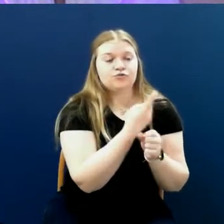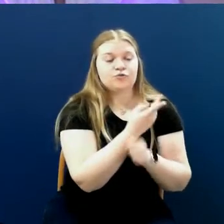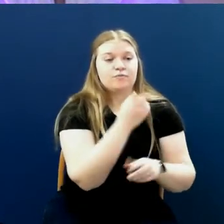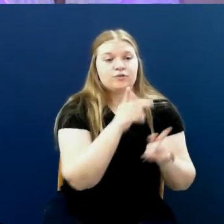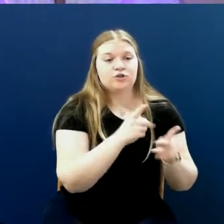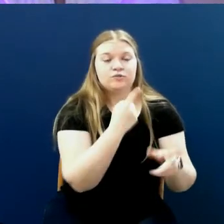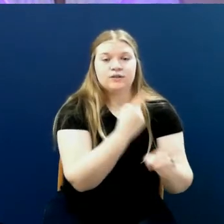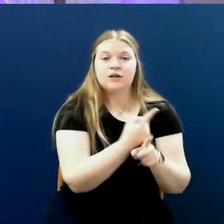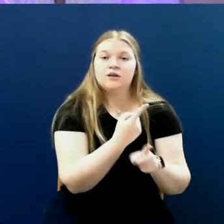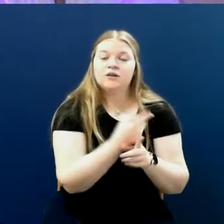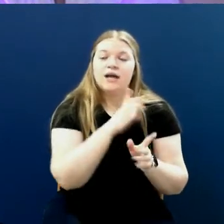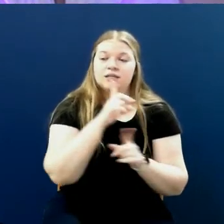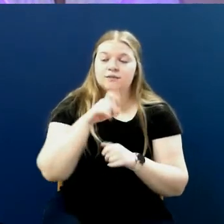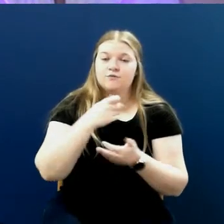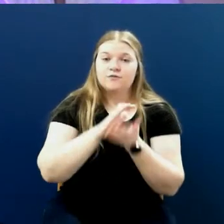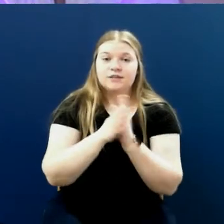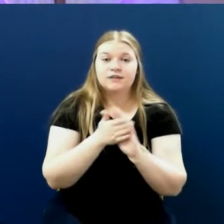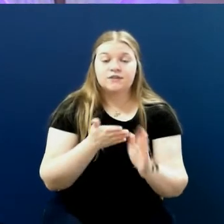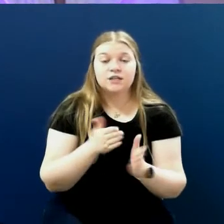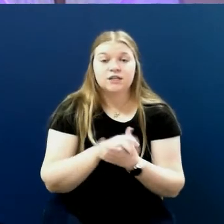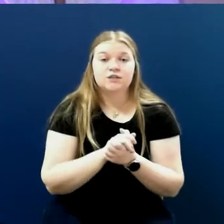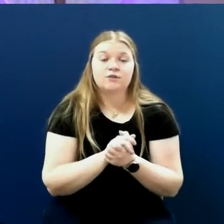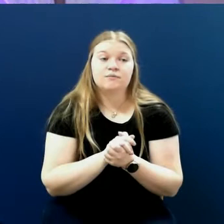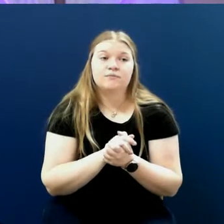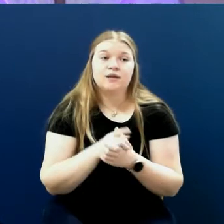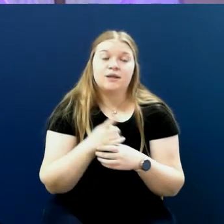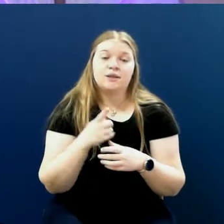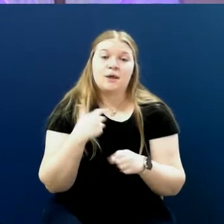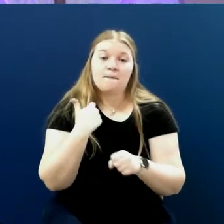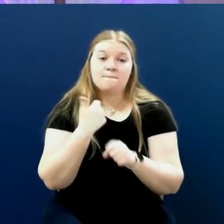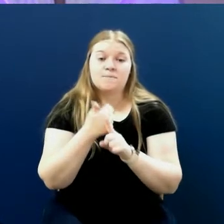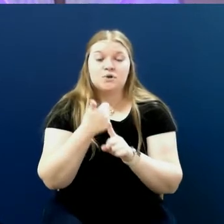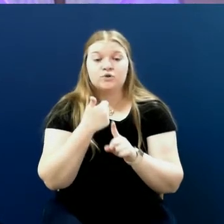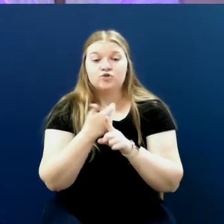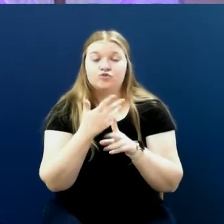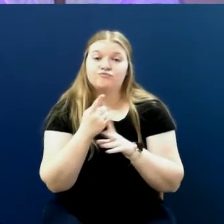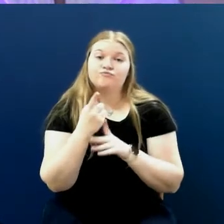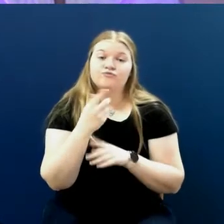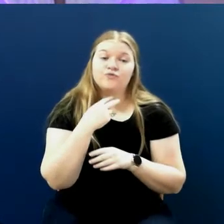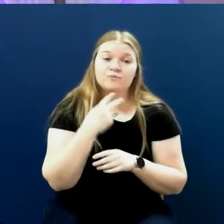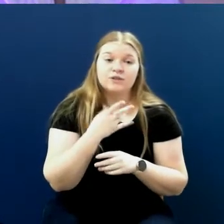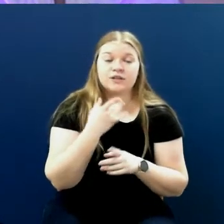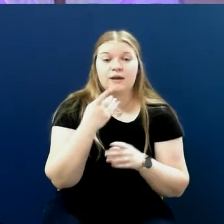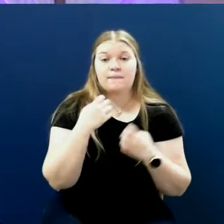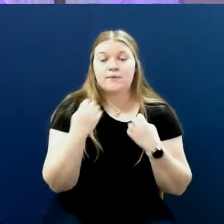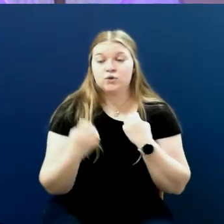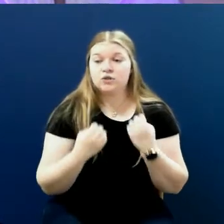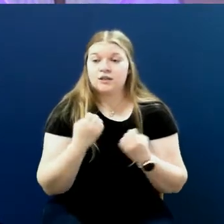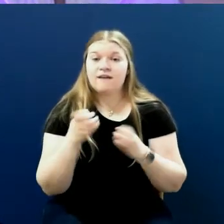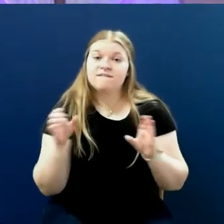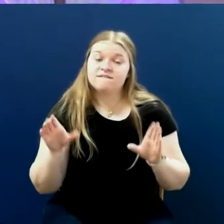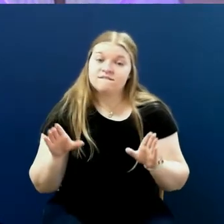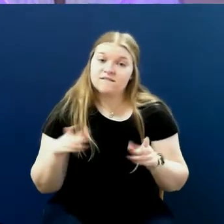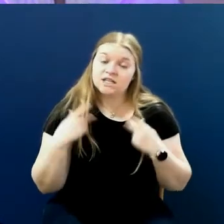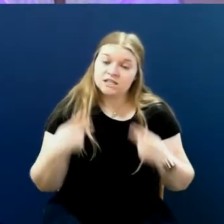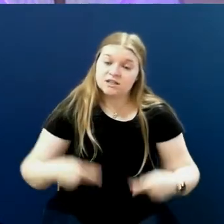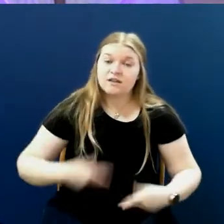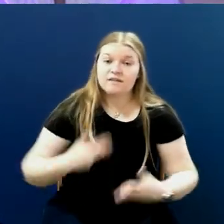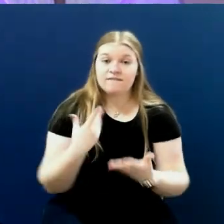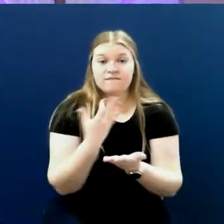for forgiveness. You've been the abuser, maybe verbally, emotionally, physically,